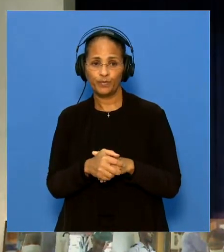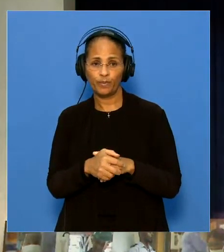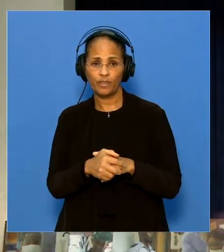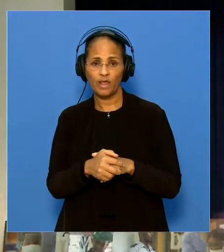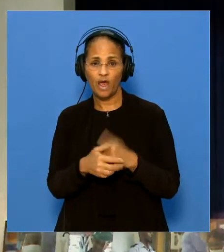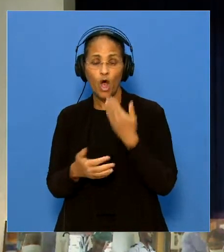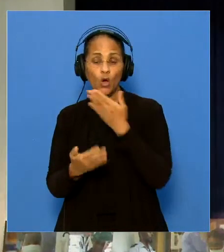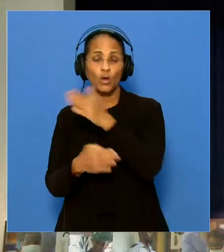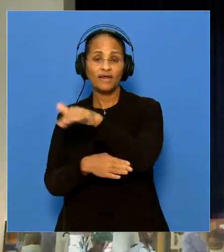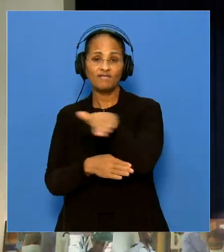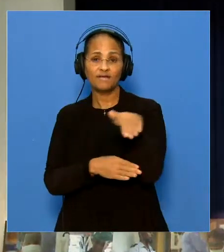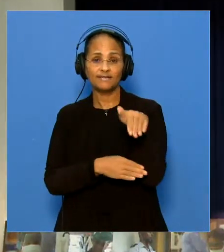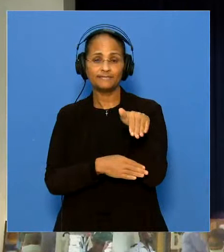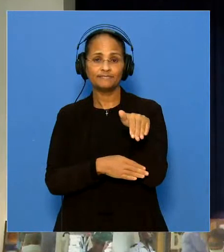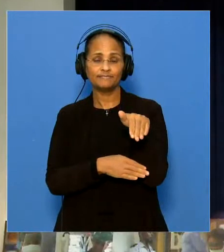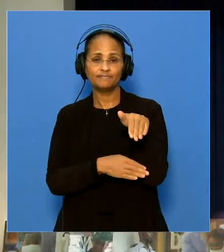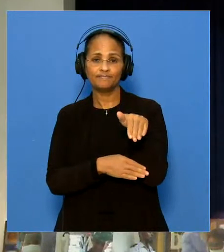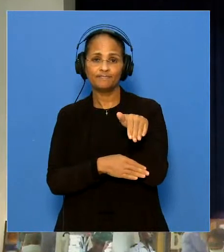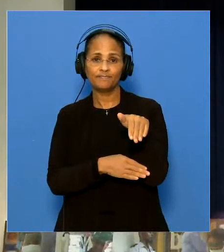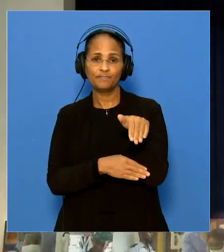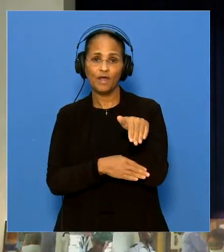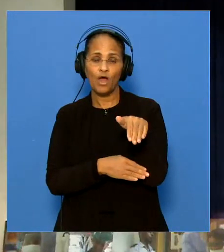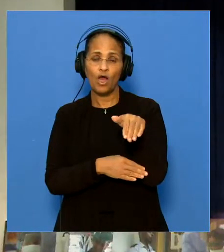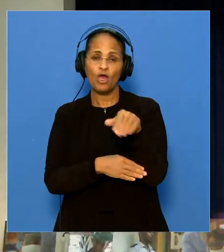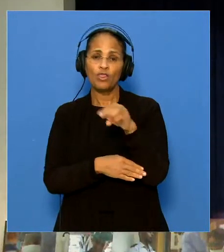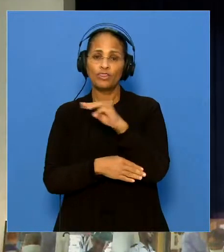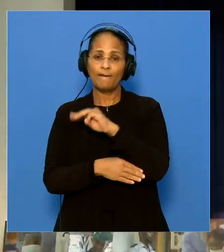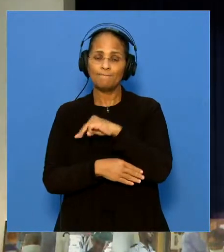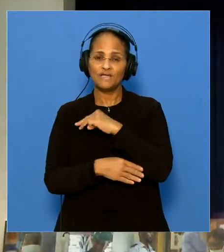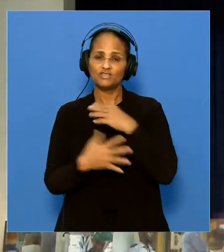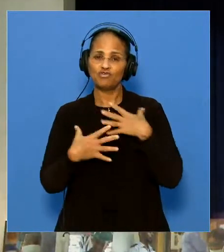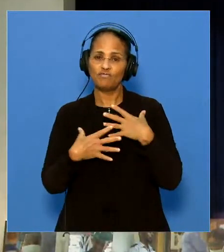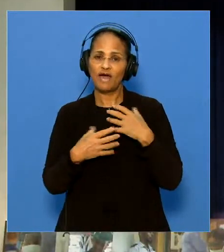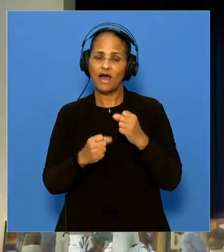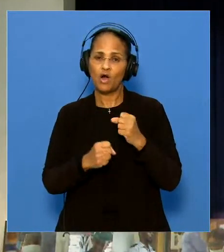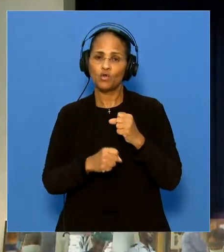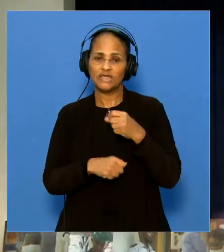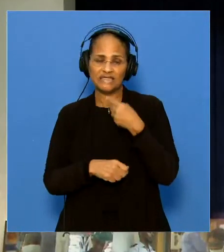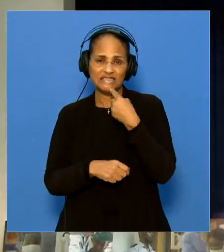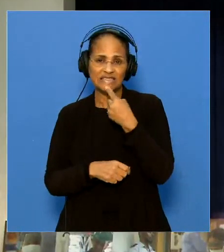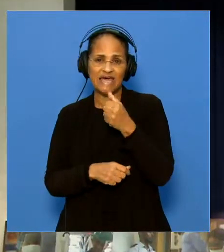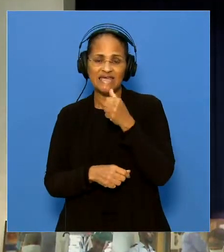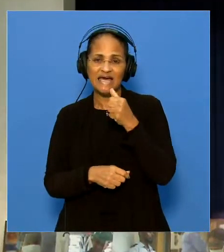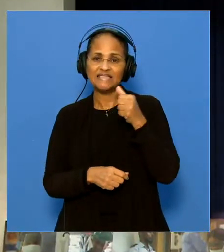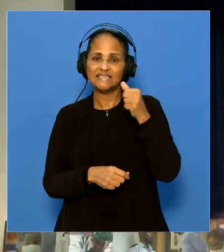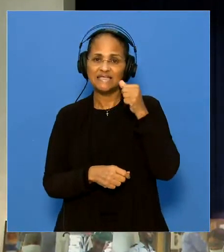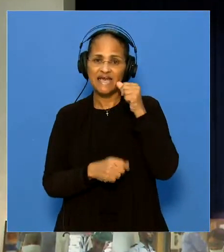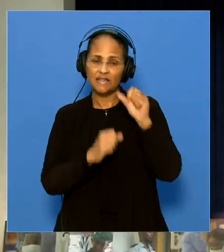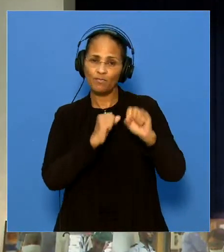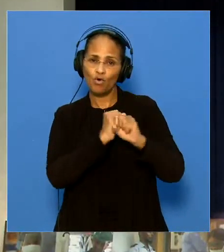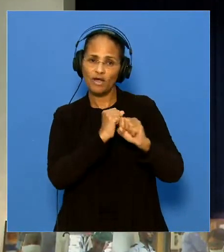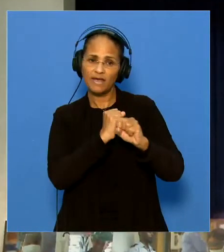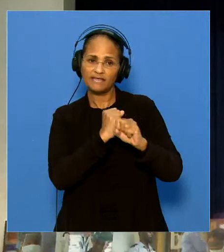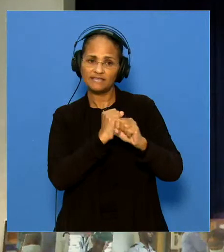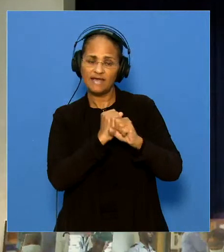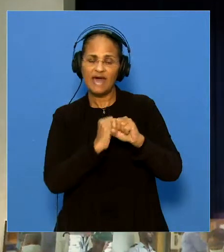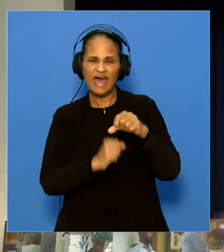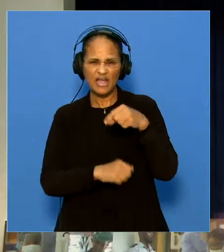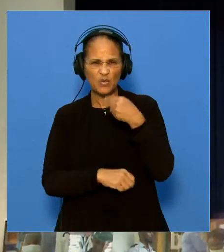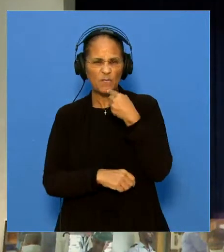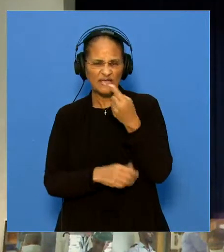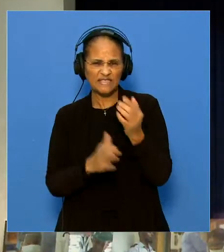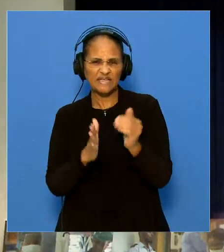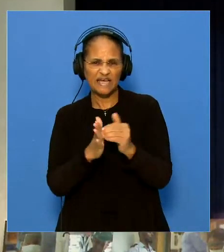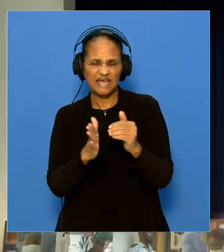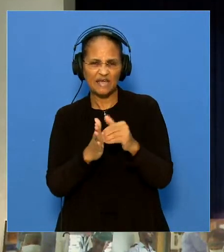Good evening. The Ministry of Health yesterday told Bermuda Broadcasting, and tonight, Health Minister, you mentioned that